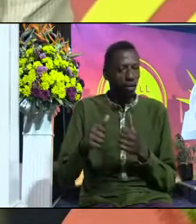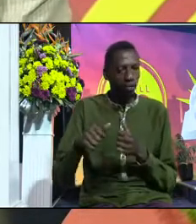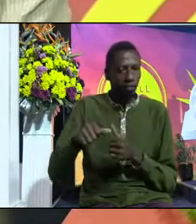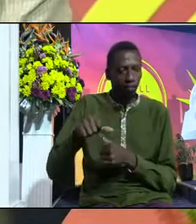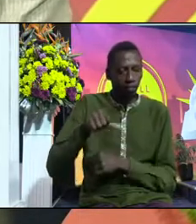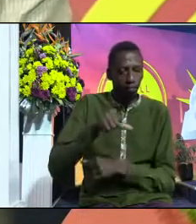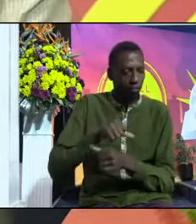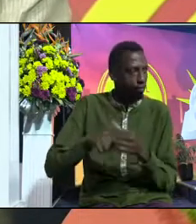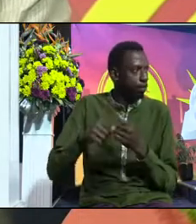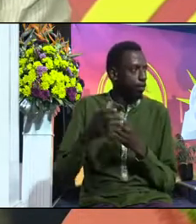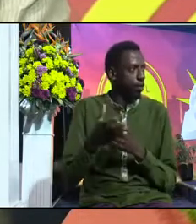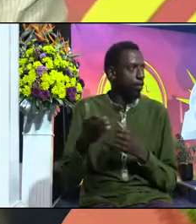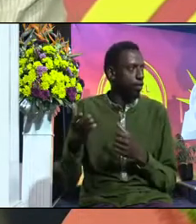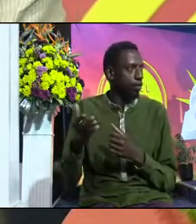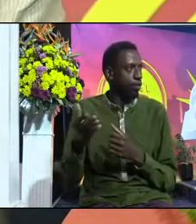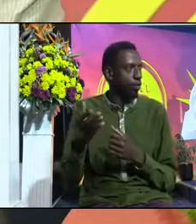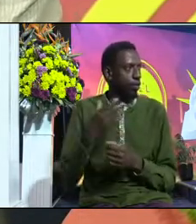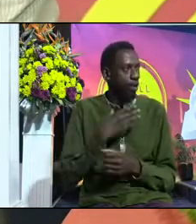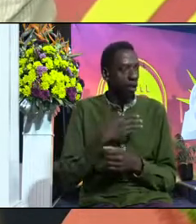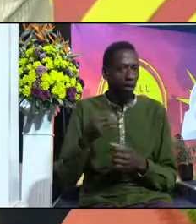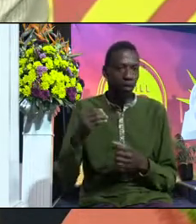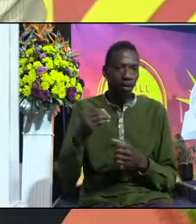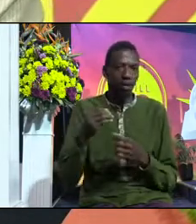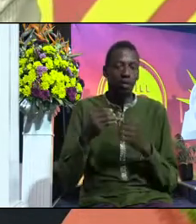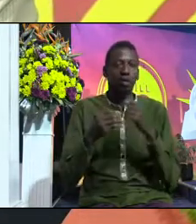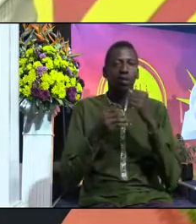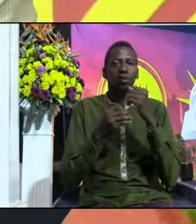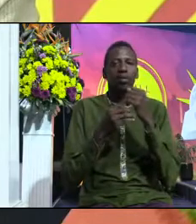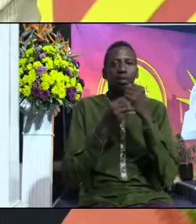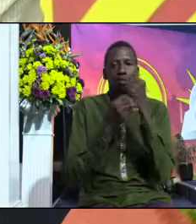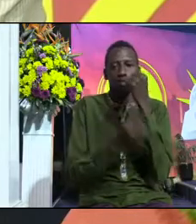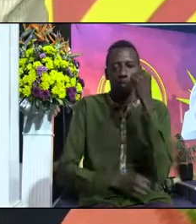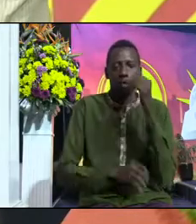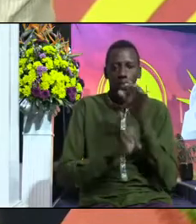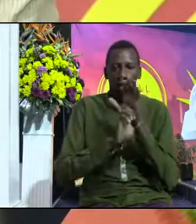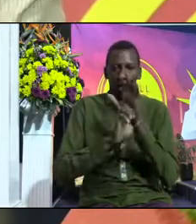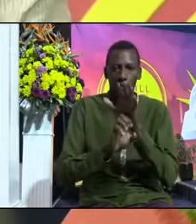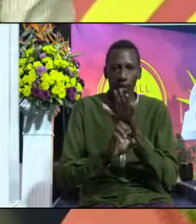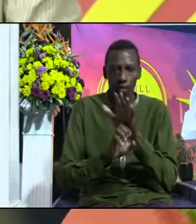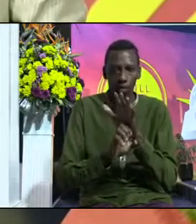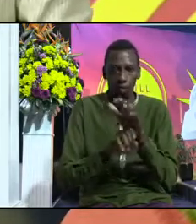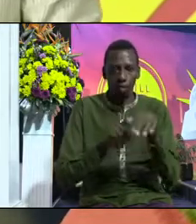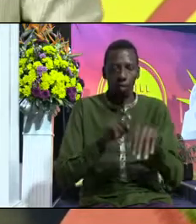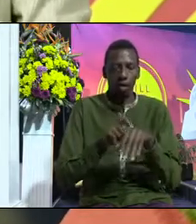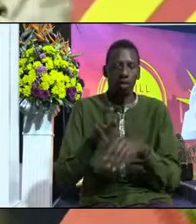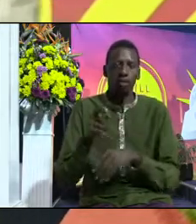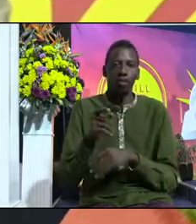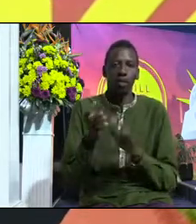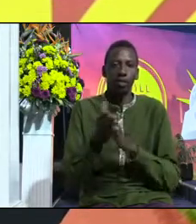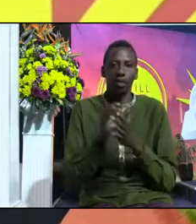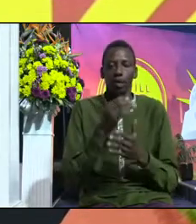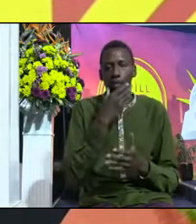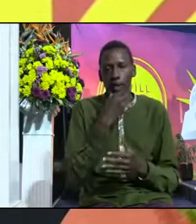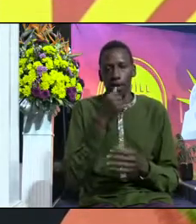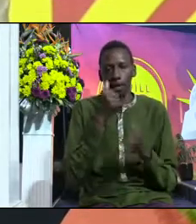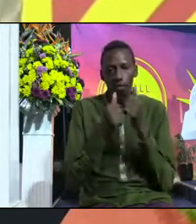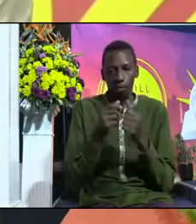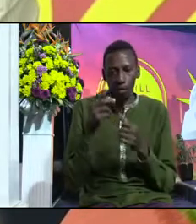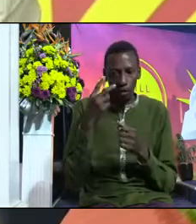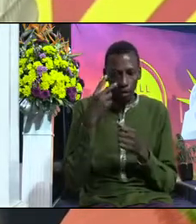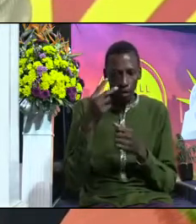surrounding his upbringing and the poor role models of manhood that he saw